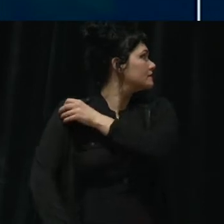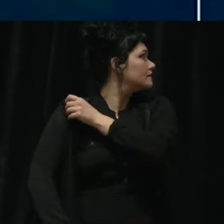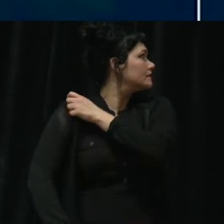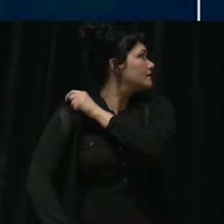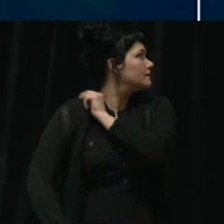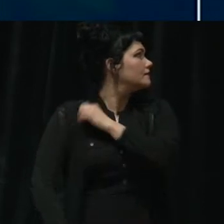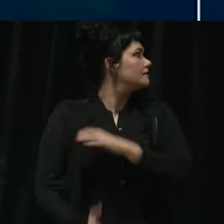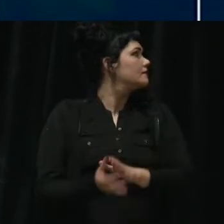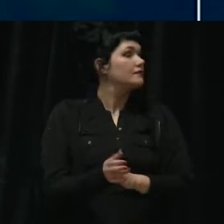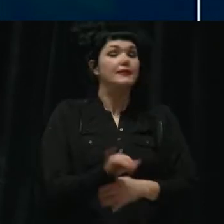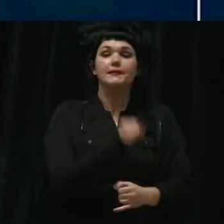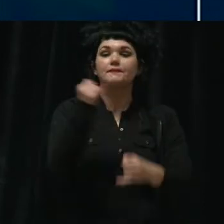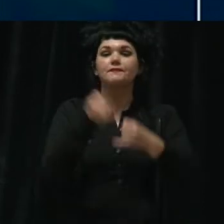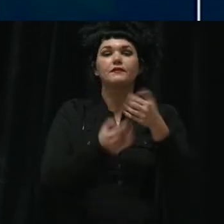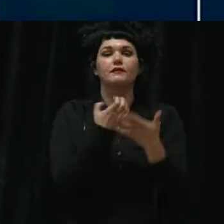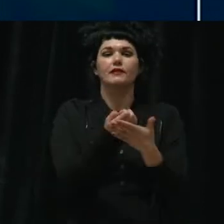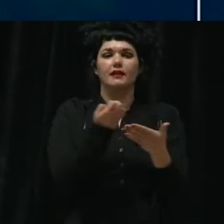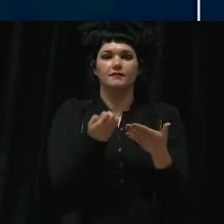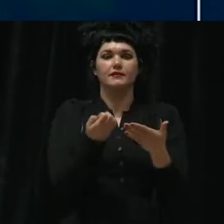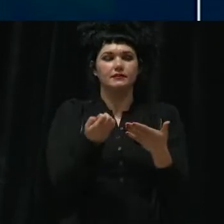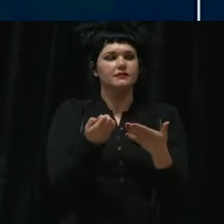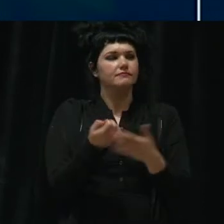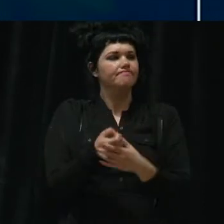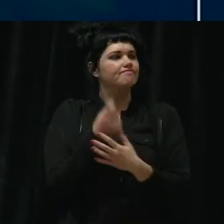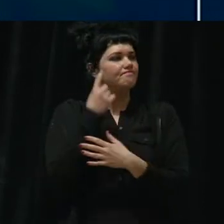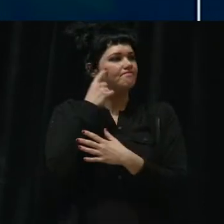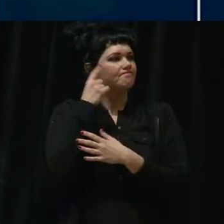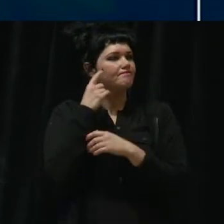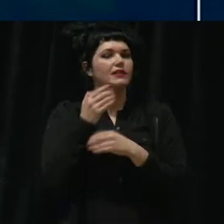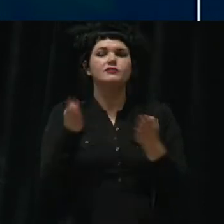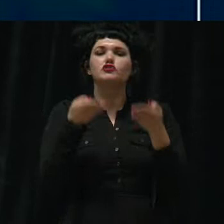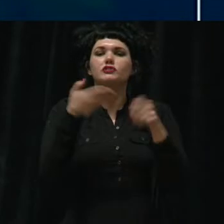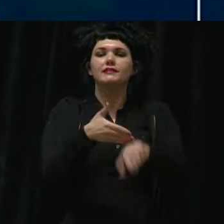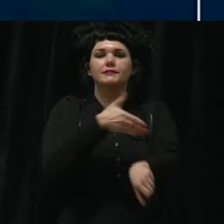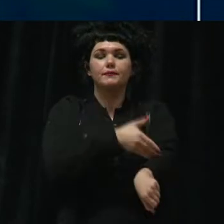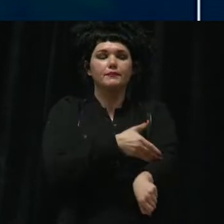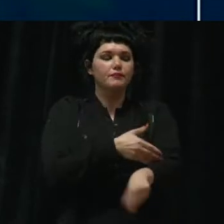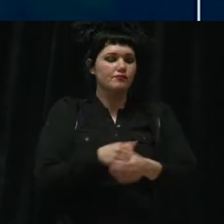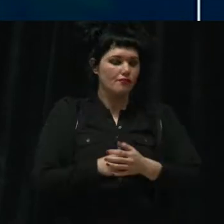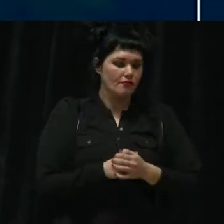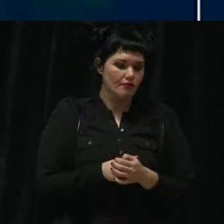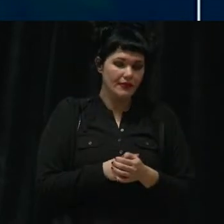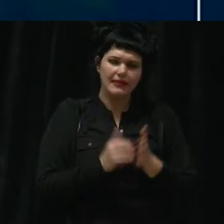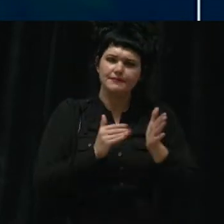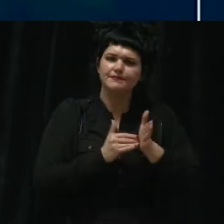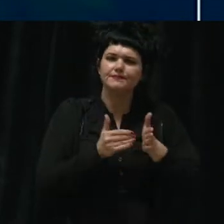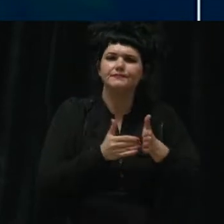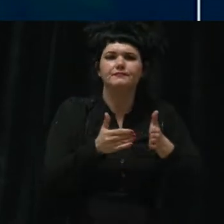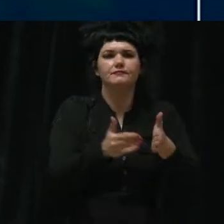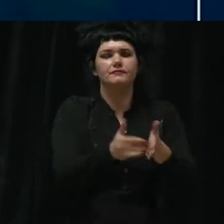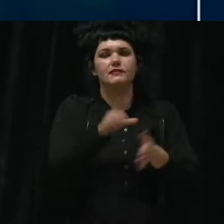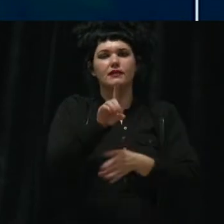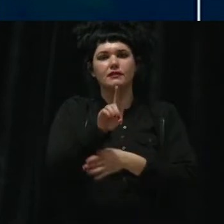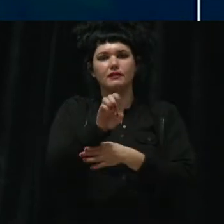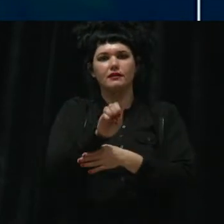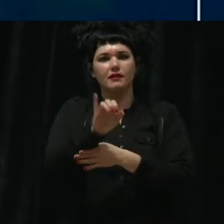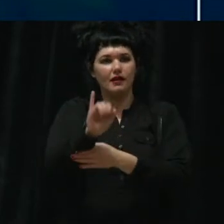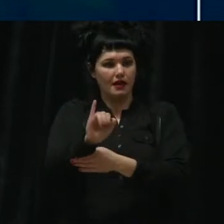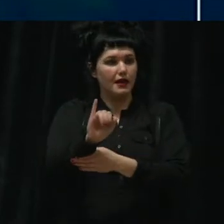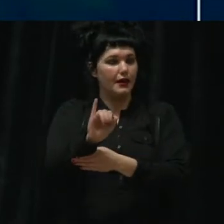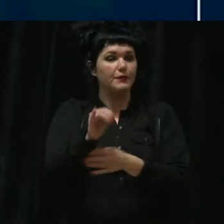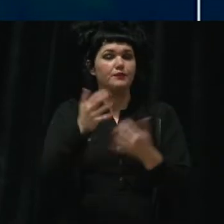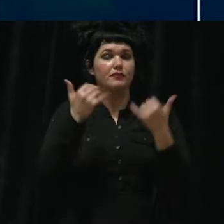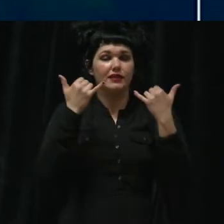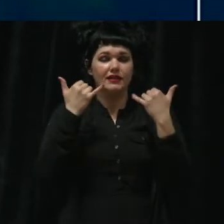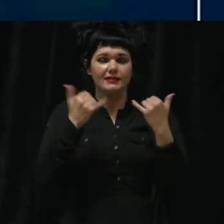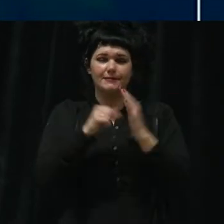say suggests progress is that in many instances, DEI is now ingrained